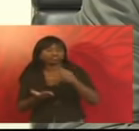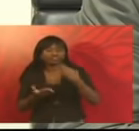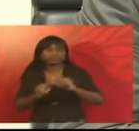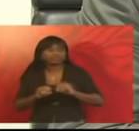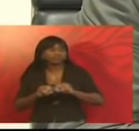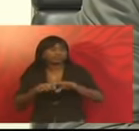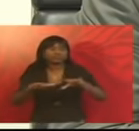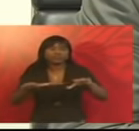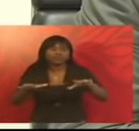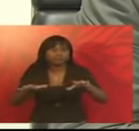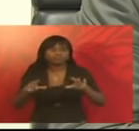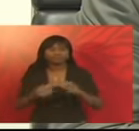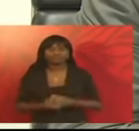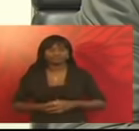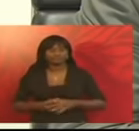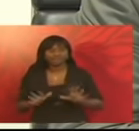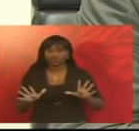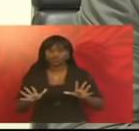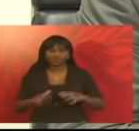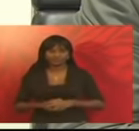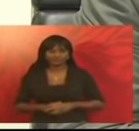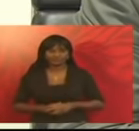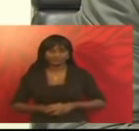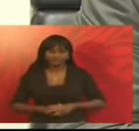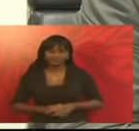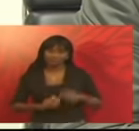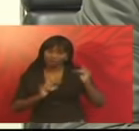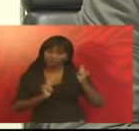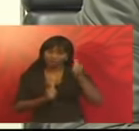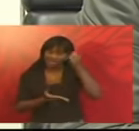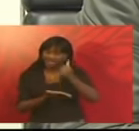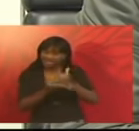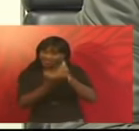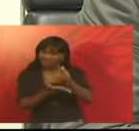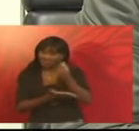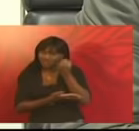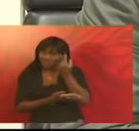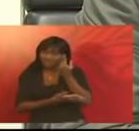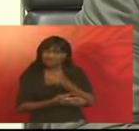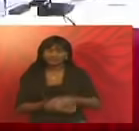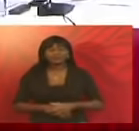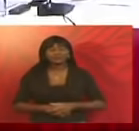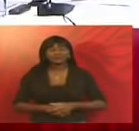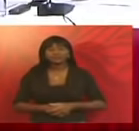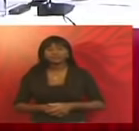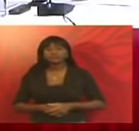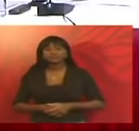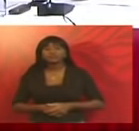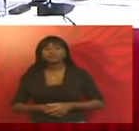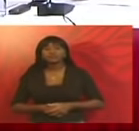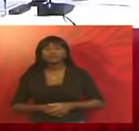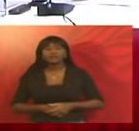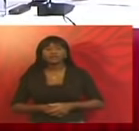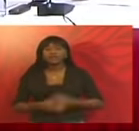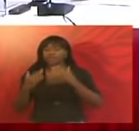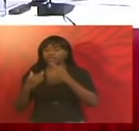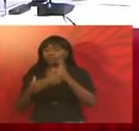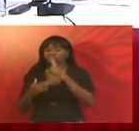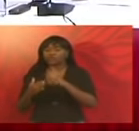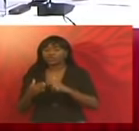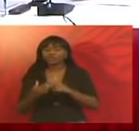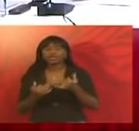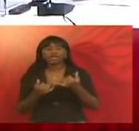transmission of virus in the population. So hopefully that helps to clarify. Thank you for your question, and of course, Dr. Hines,